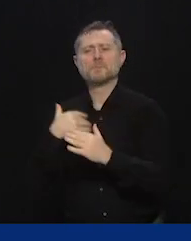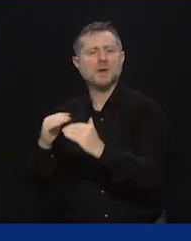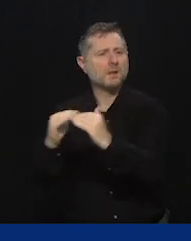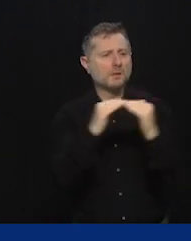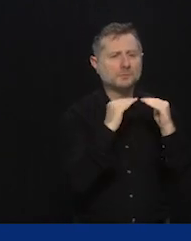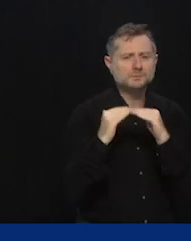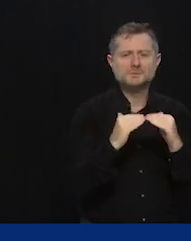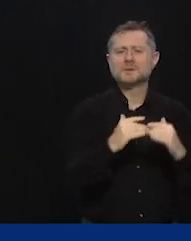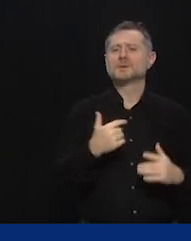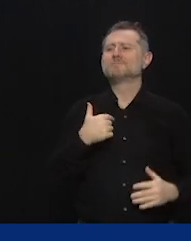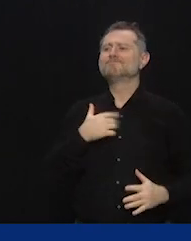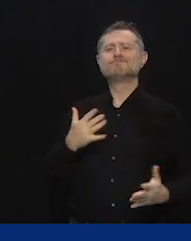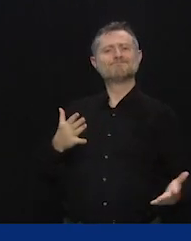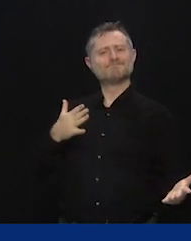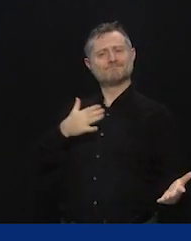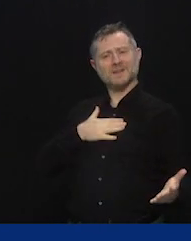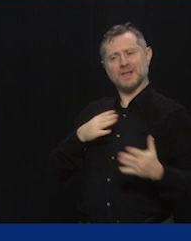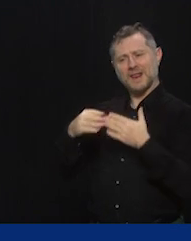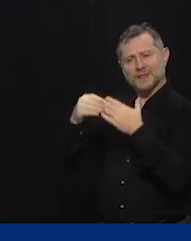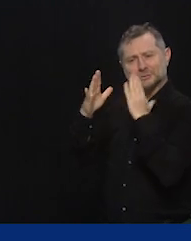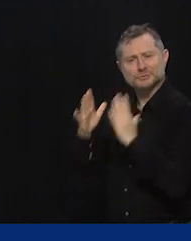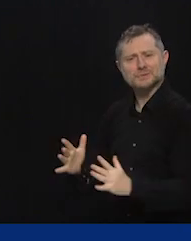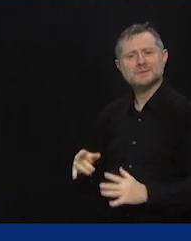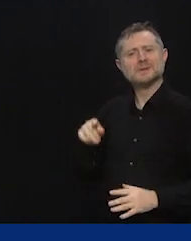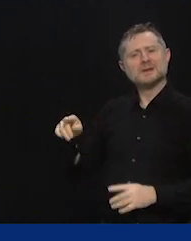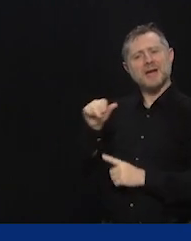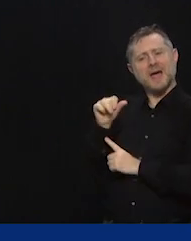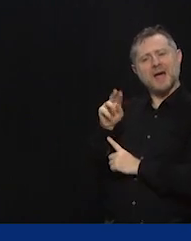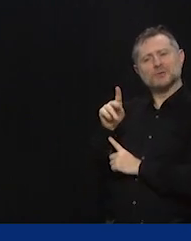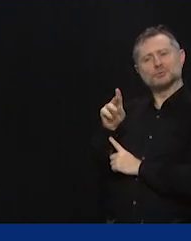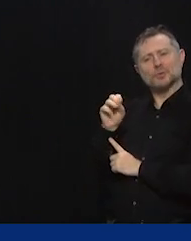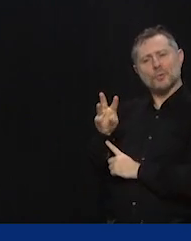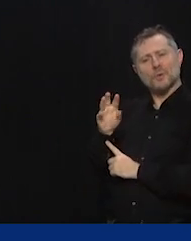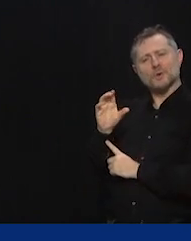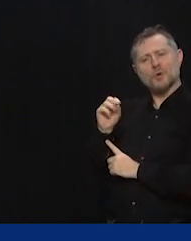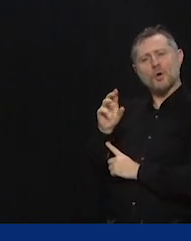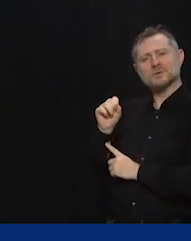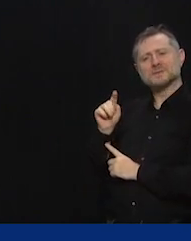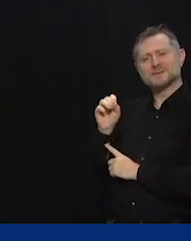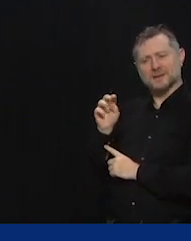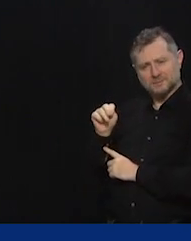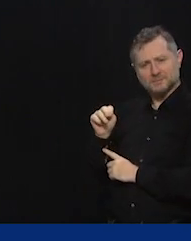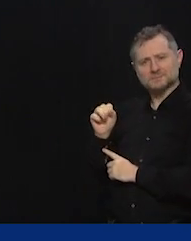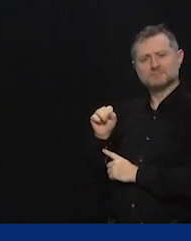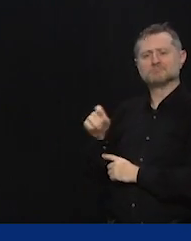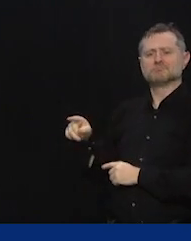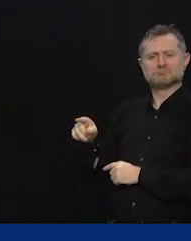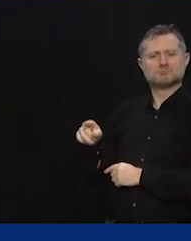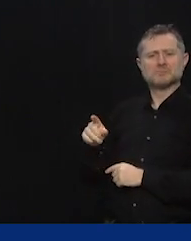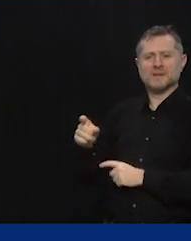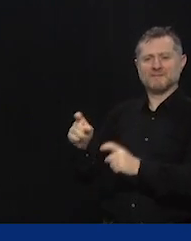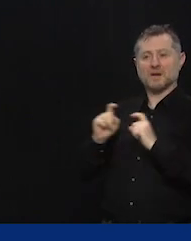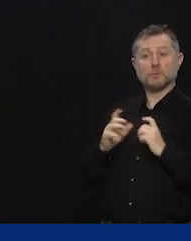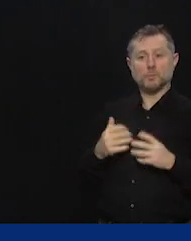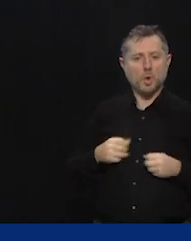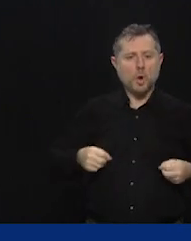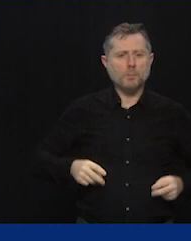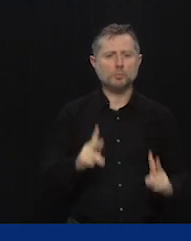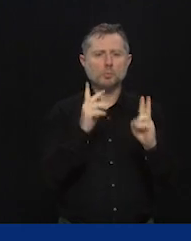leader, Andrew Stewart Cousins, and my legal team over in the Senate for giving me the opportunity to carry this bill in the Senate. So again, I thank my